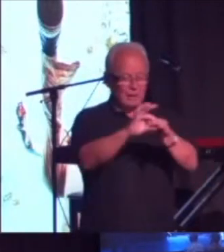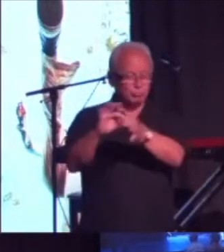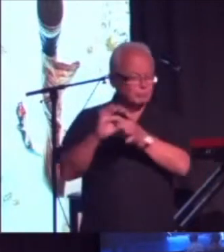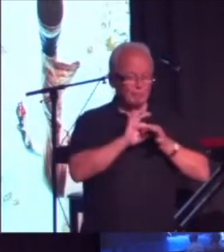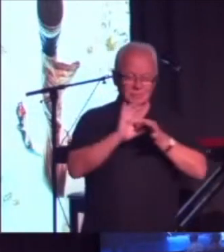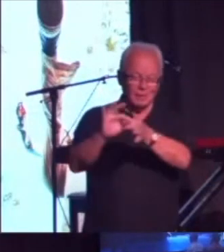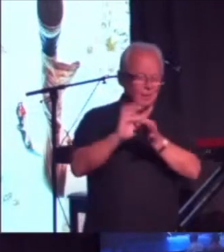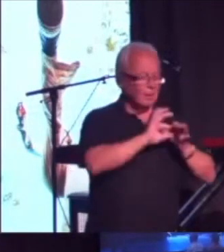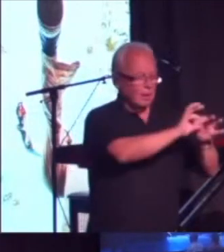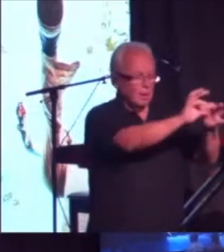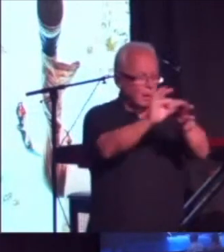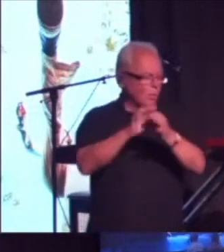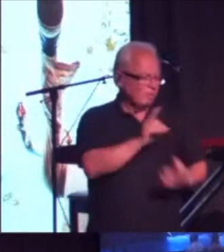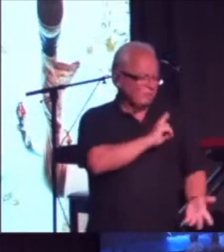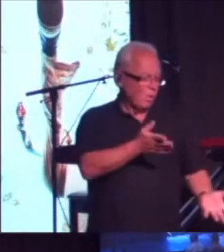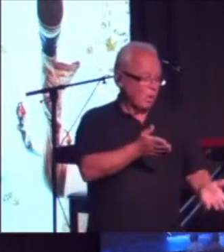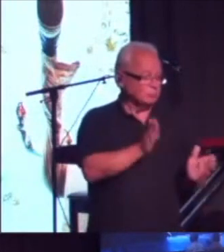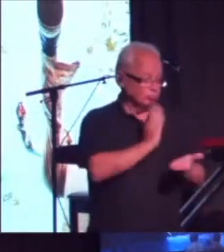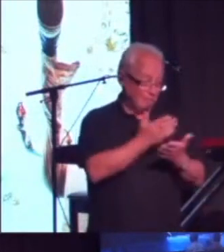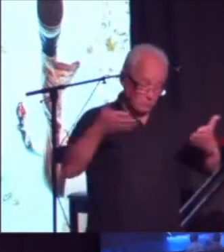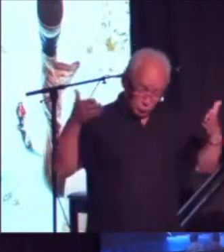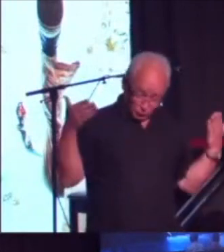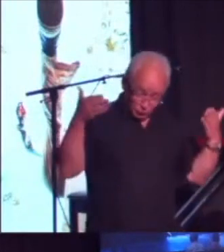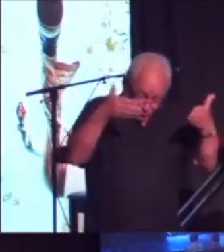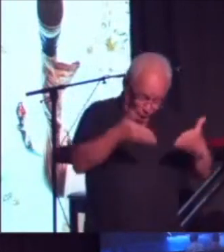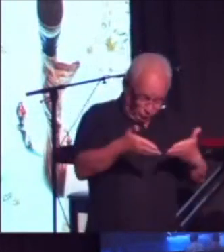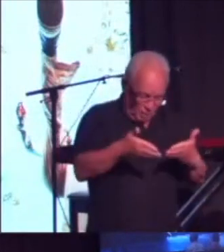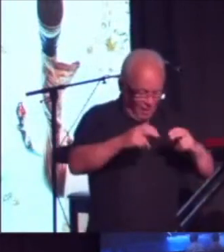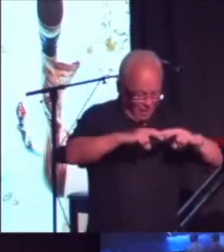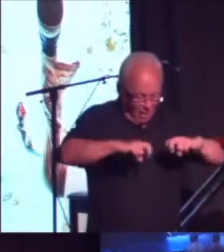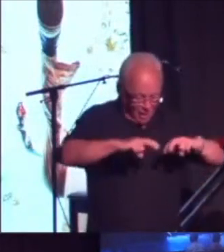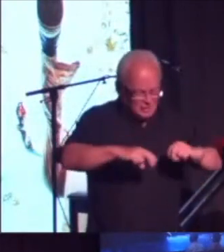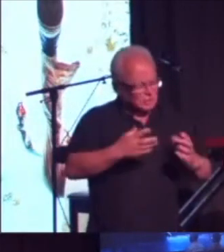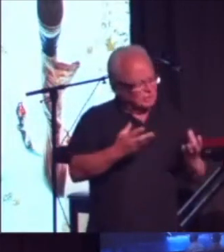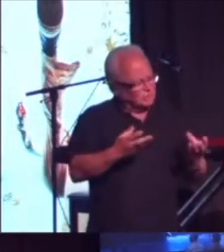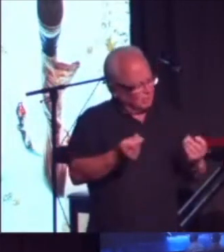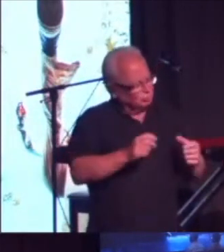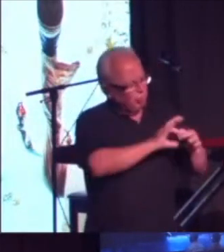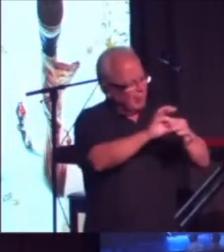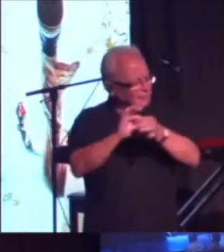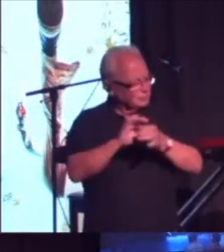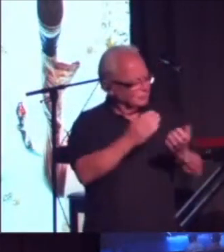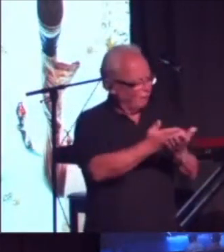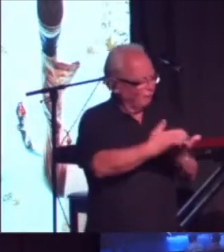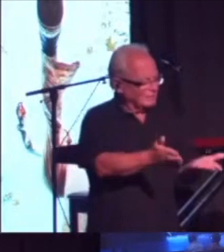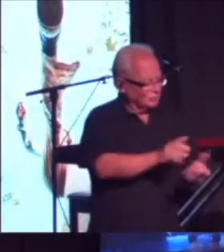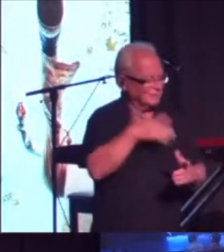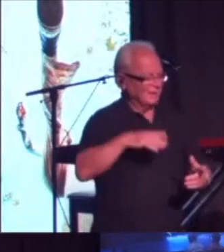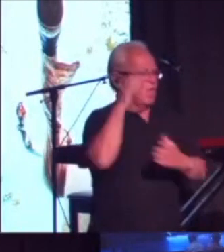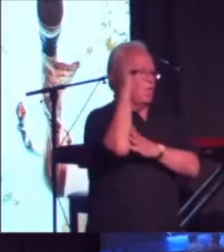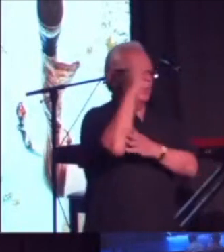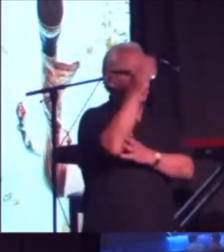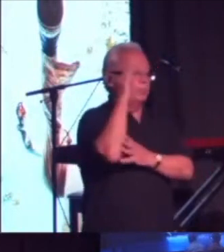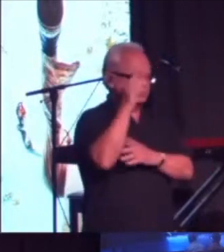I want to narrow the focus of that slightly, because it seems to me that the point of some relationships seems fairly obvious. You don't need me to preach a sermon on